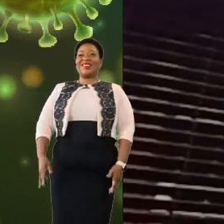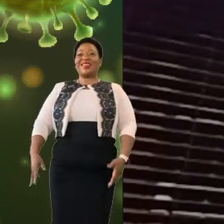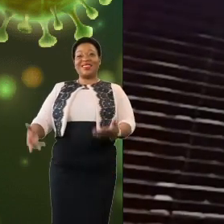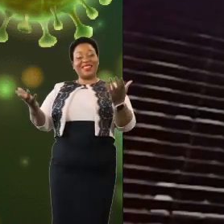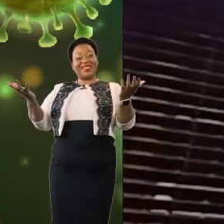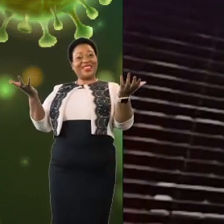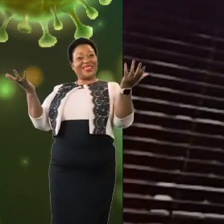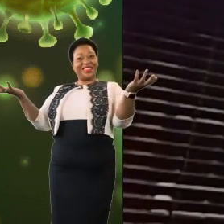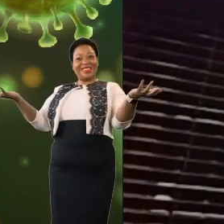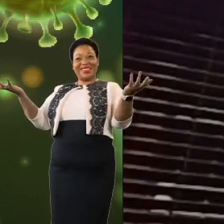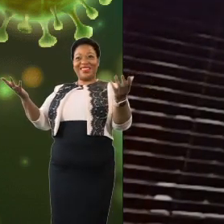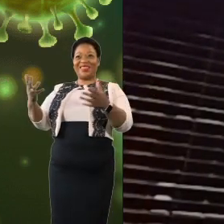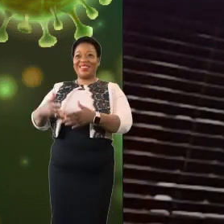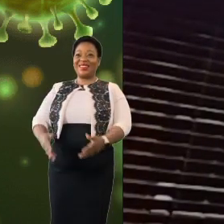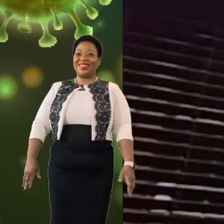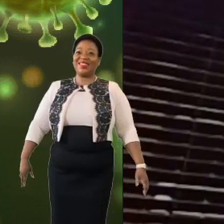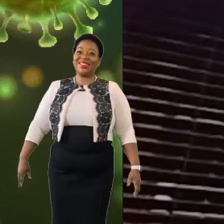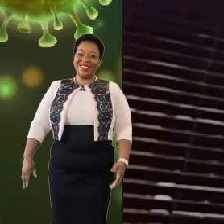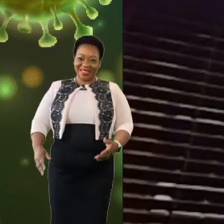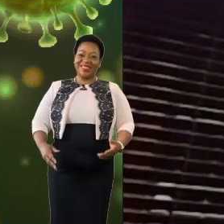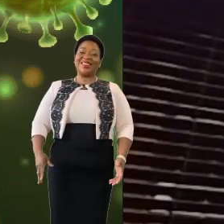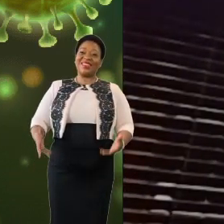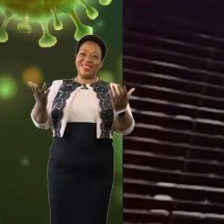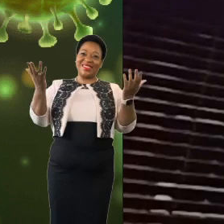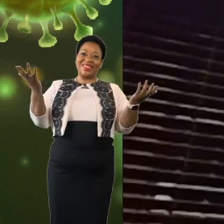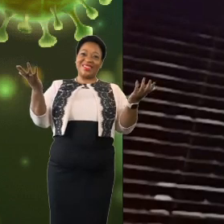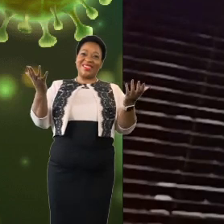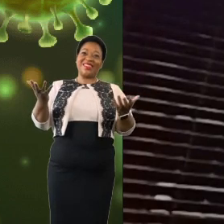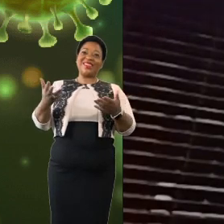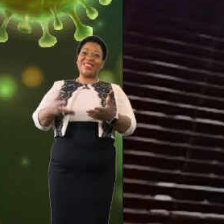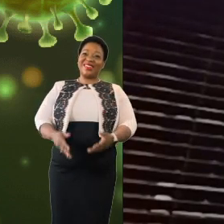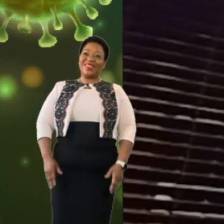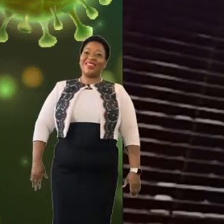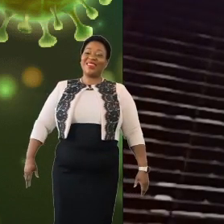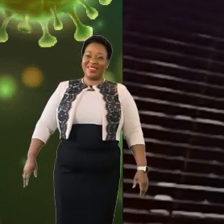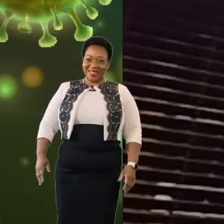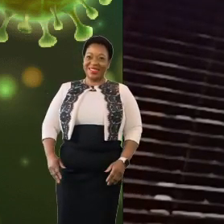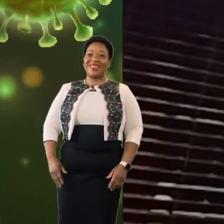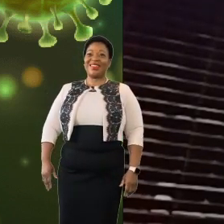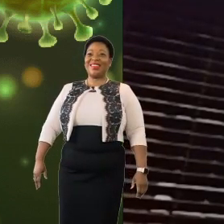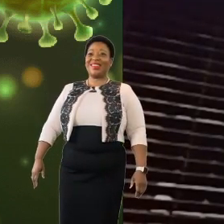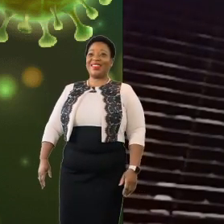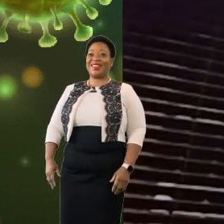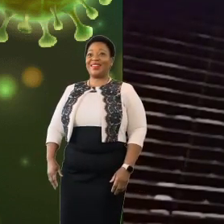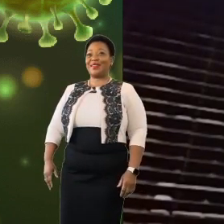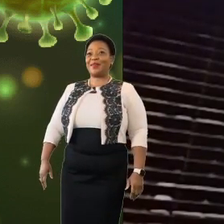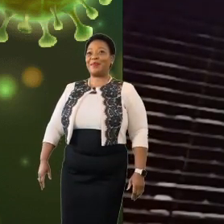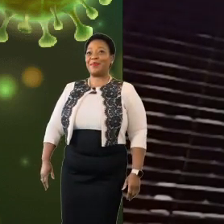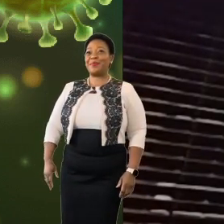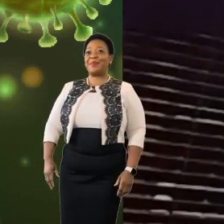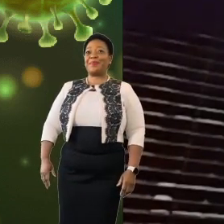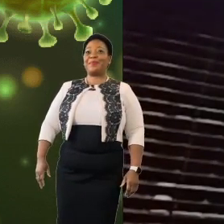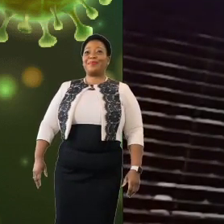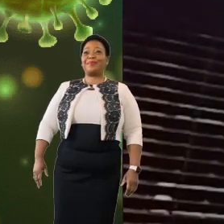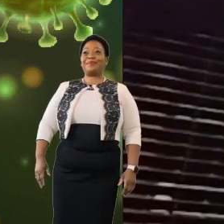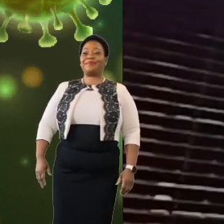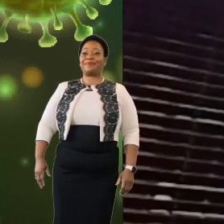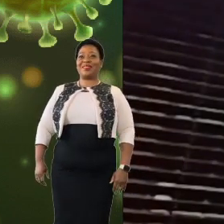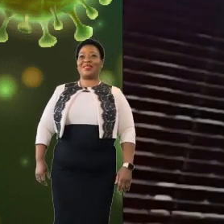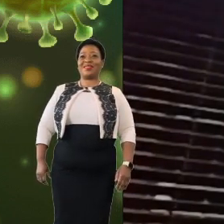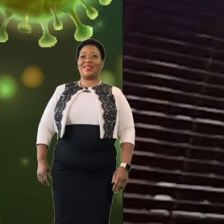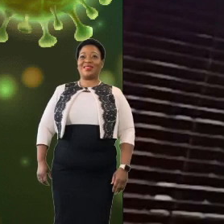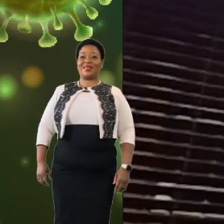that our ICT plays an important role of solving some of